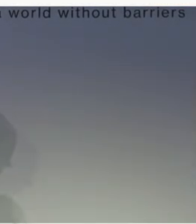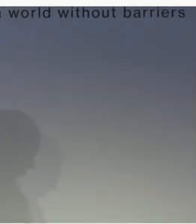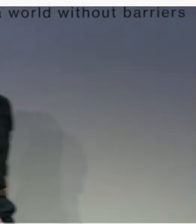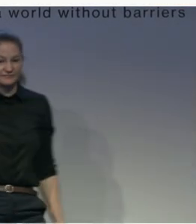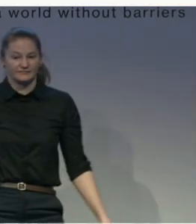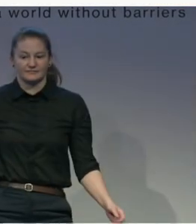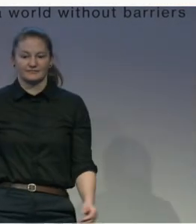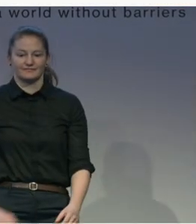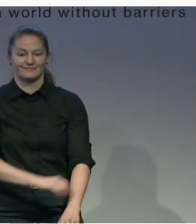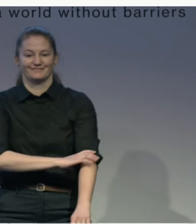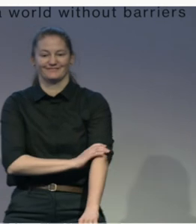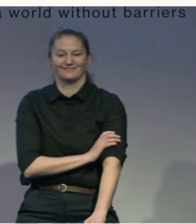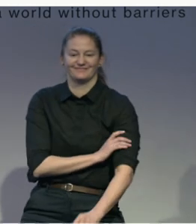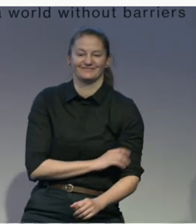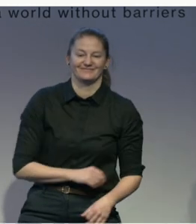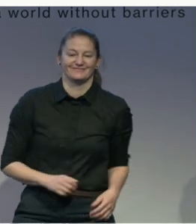Okay.